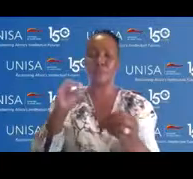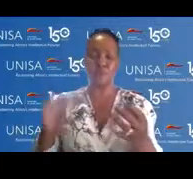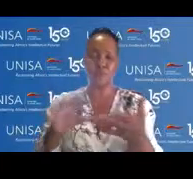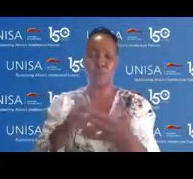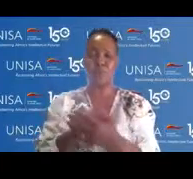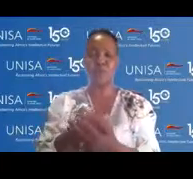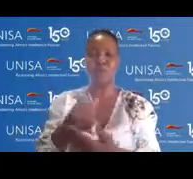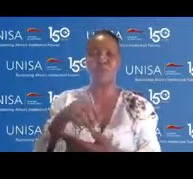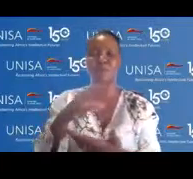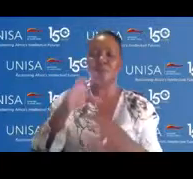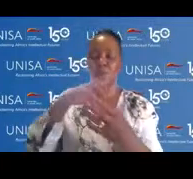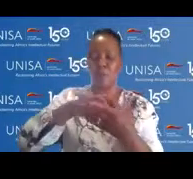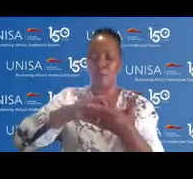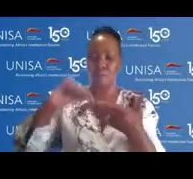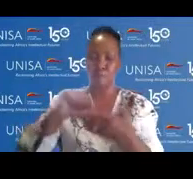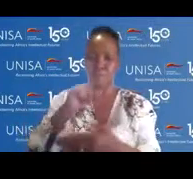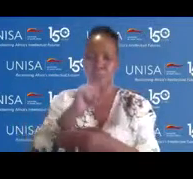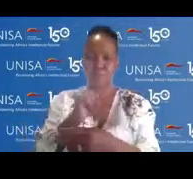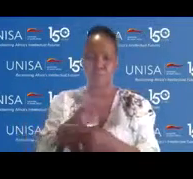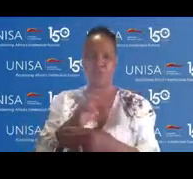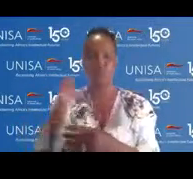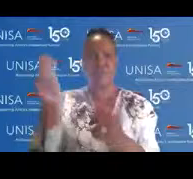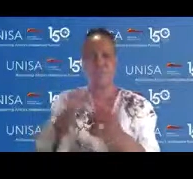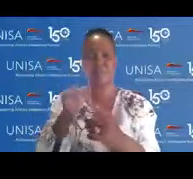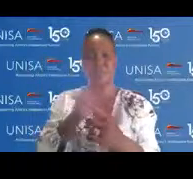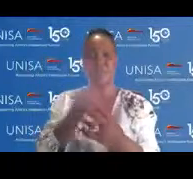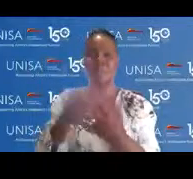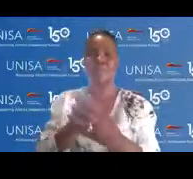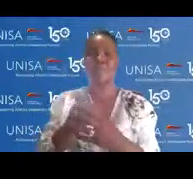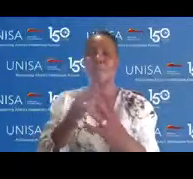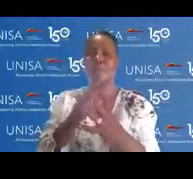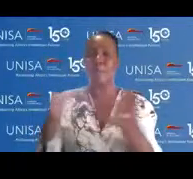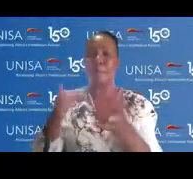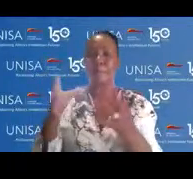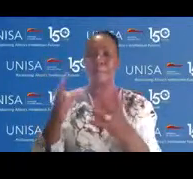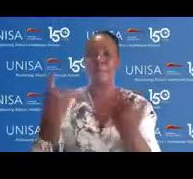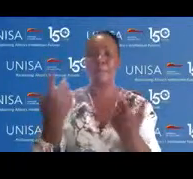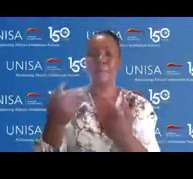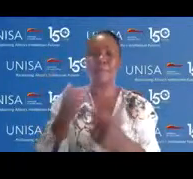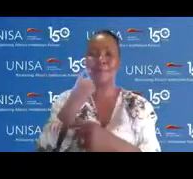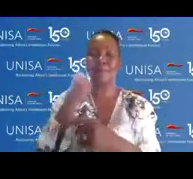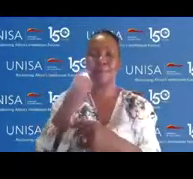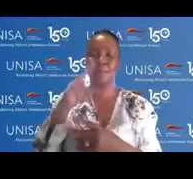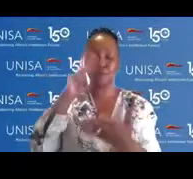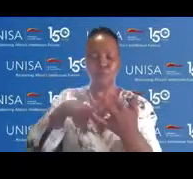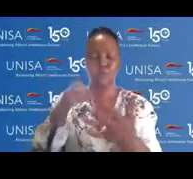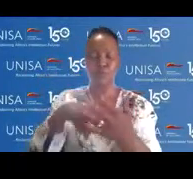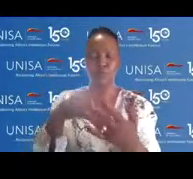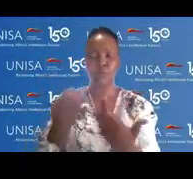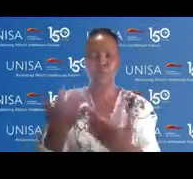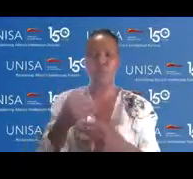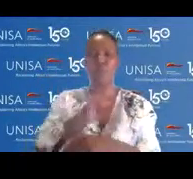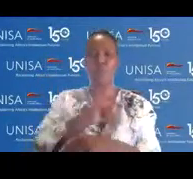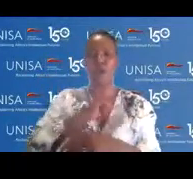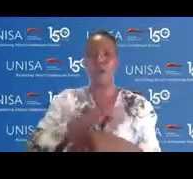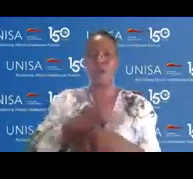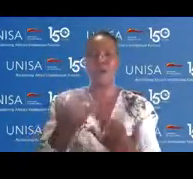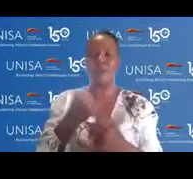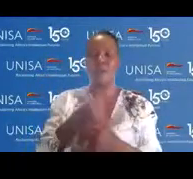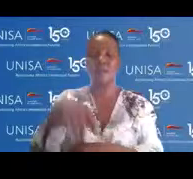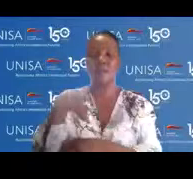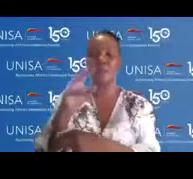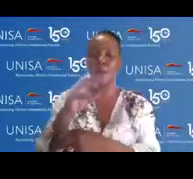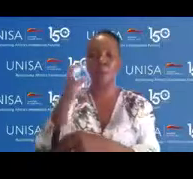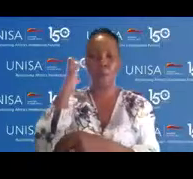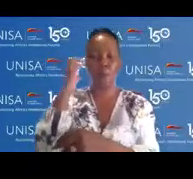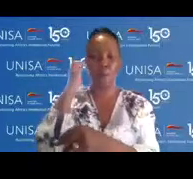notice this changes. You notice it's a lot bigger. It's easier to read because now we're actually in a mobile view. This is how the mobile